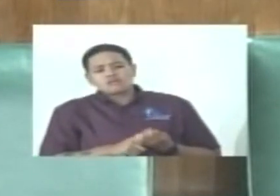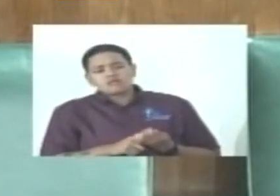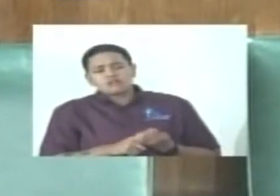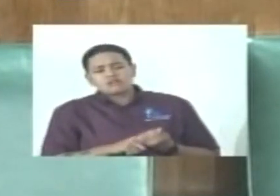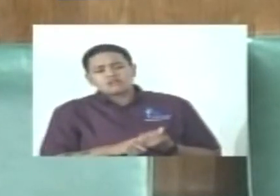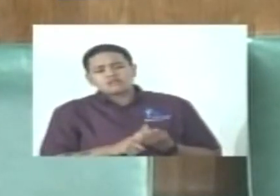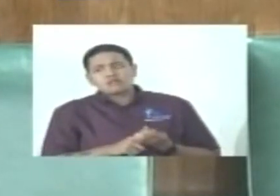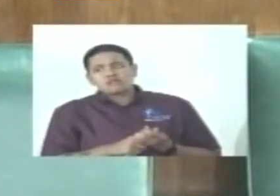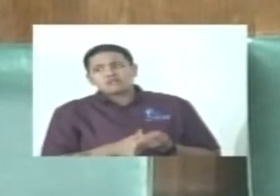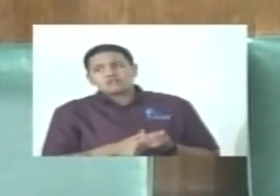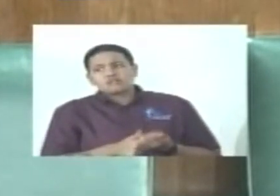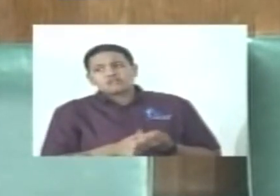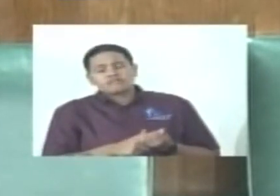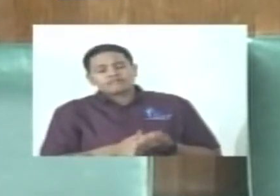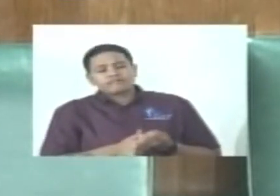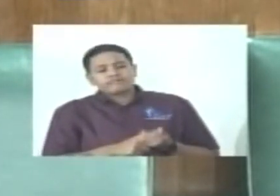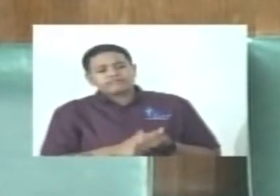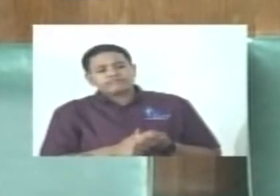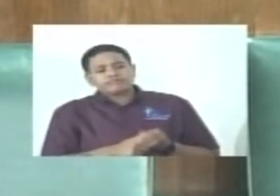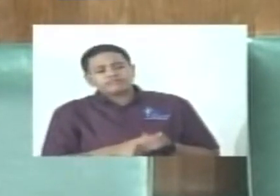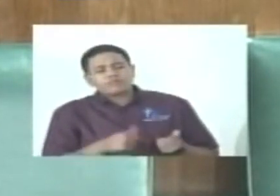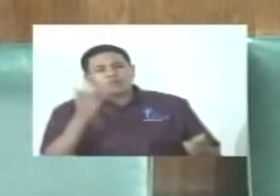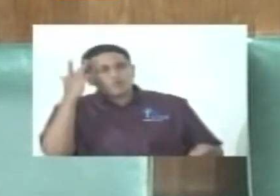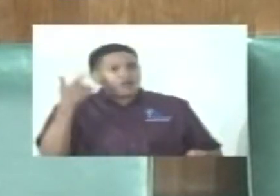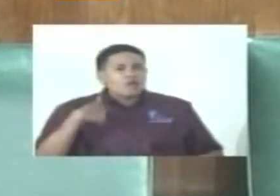and getting the guns?